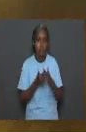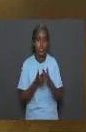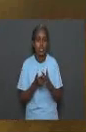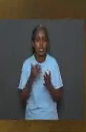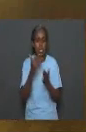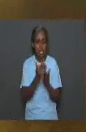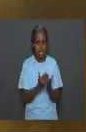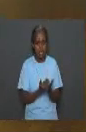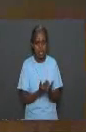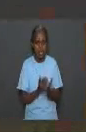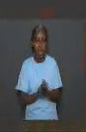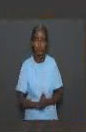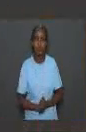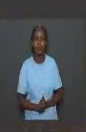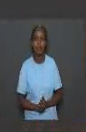the lesson.